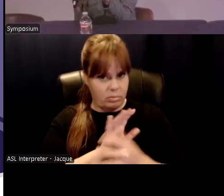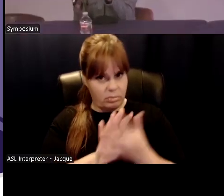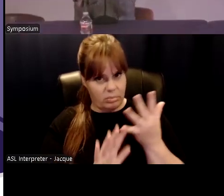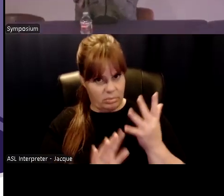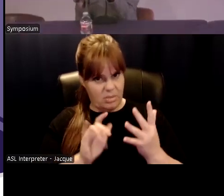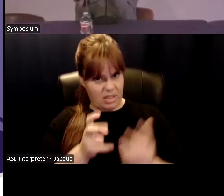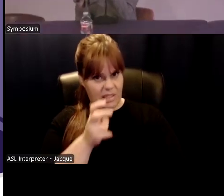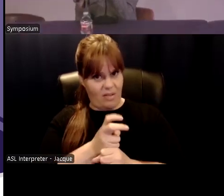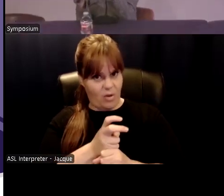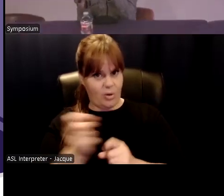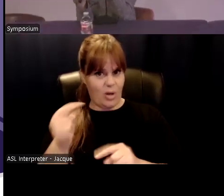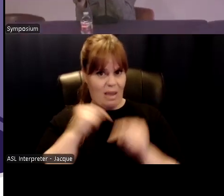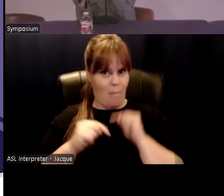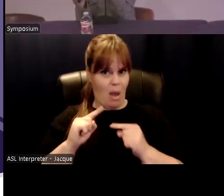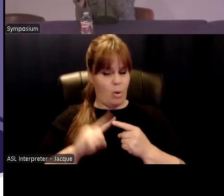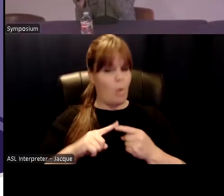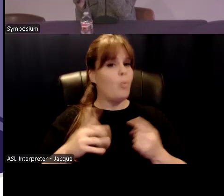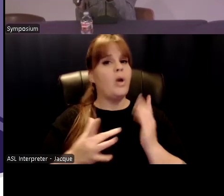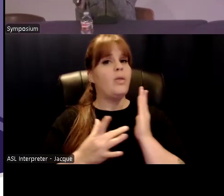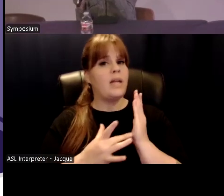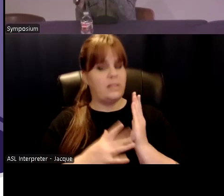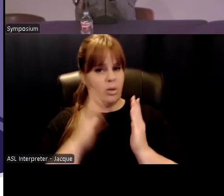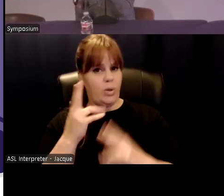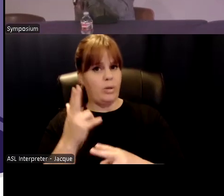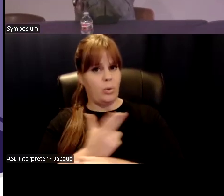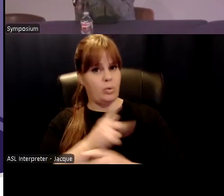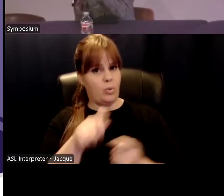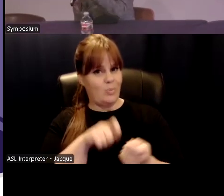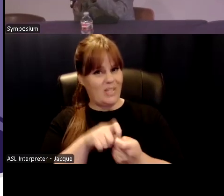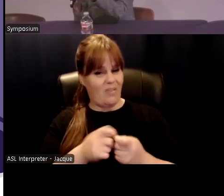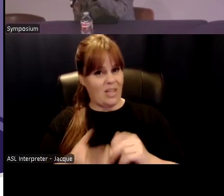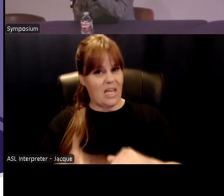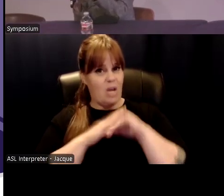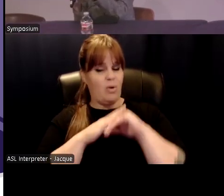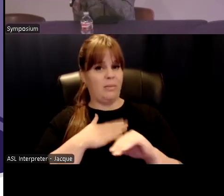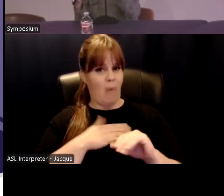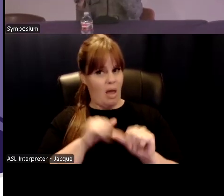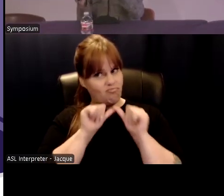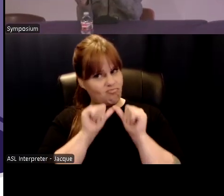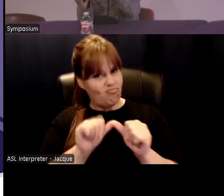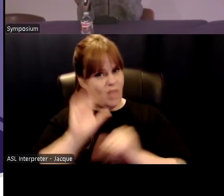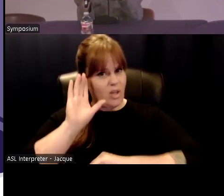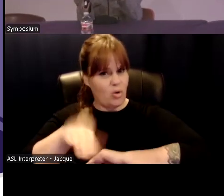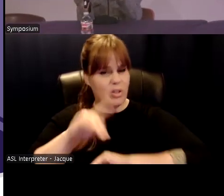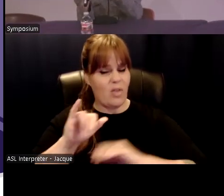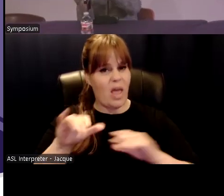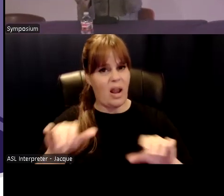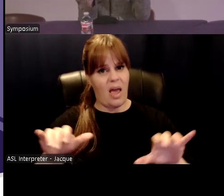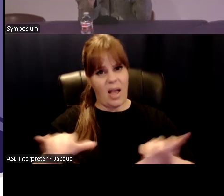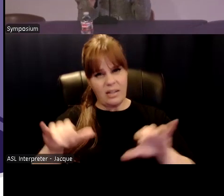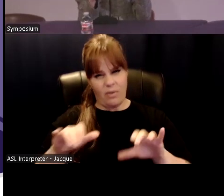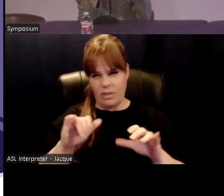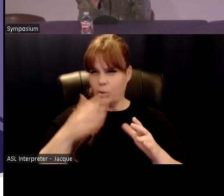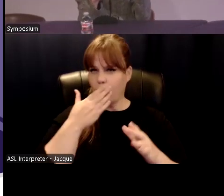to? And what are the techniques I'm going to use to specifically increase my endurance for that activity? So I think that's maybe a good way to